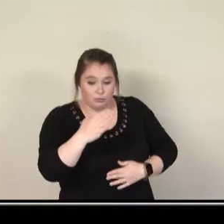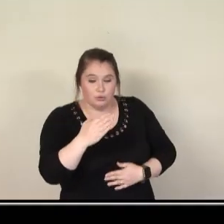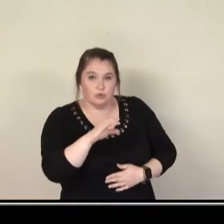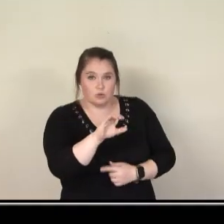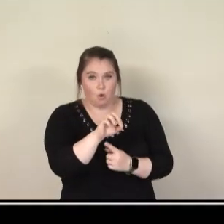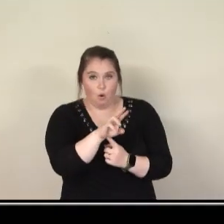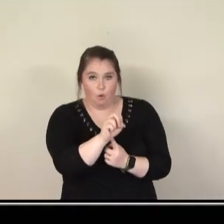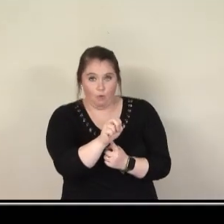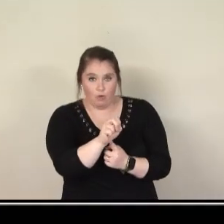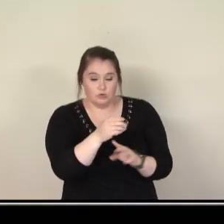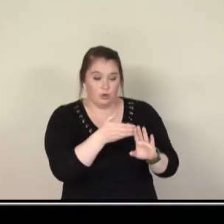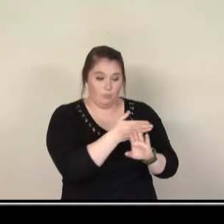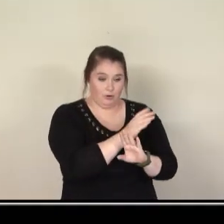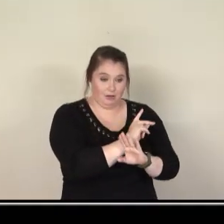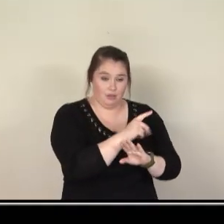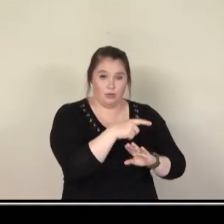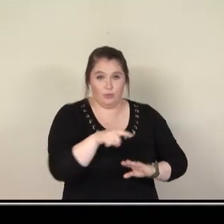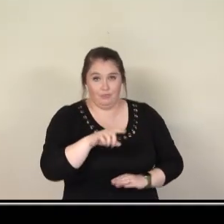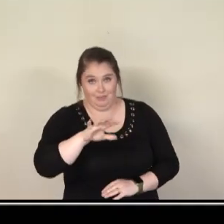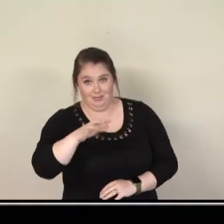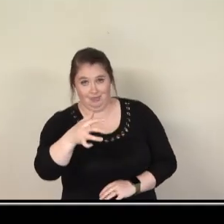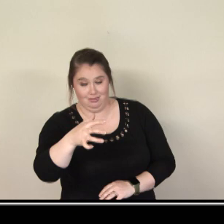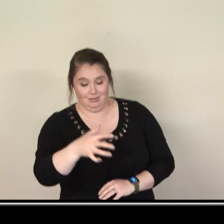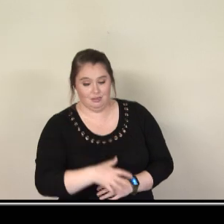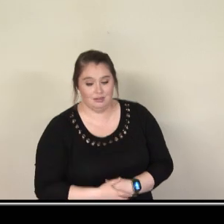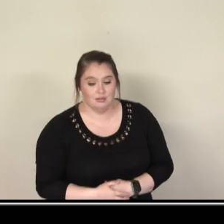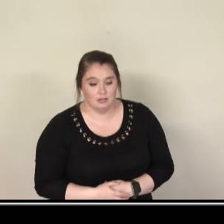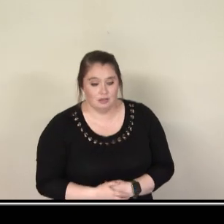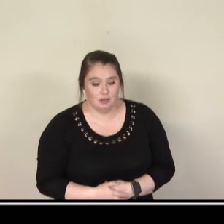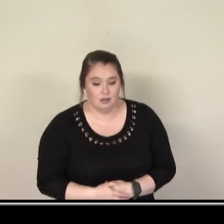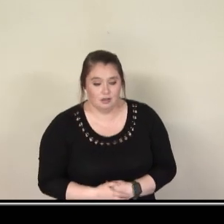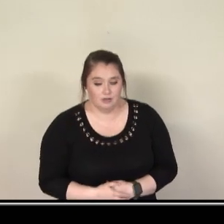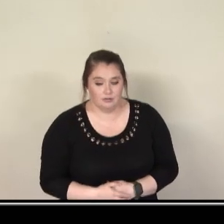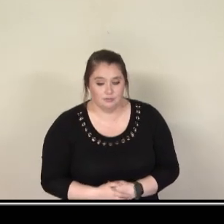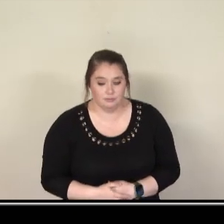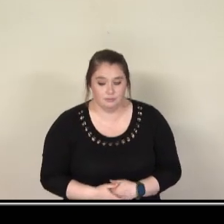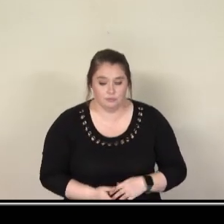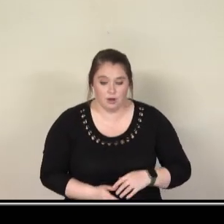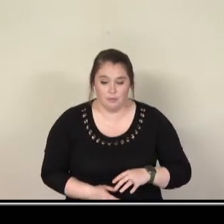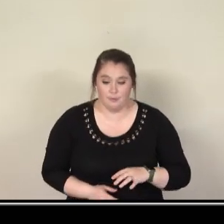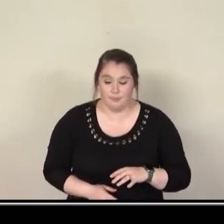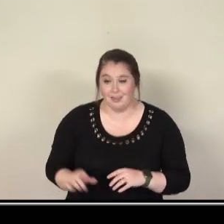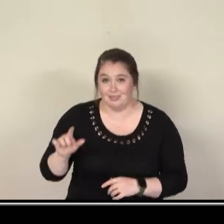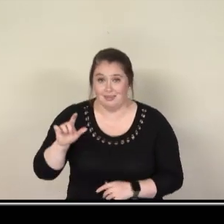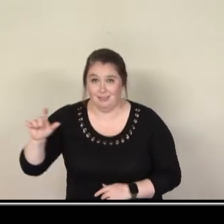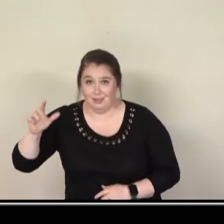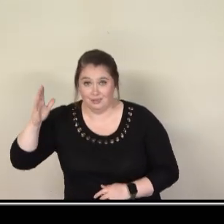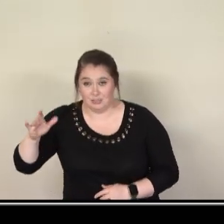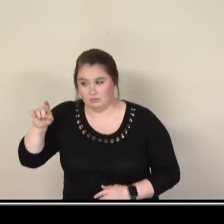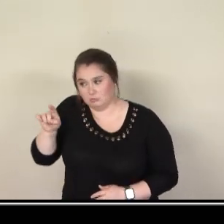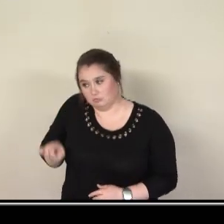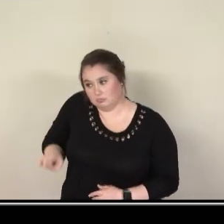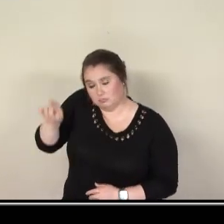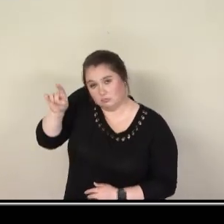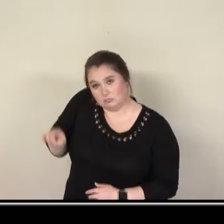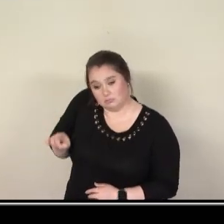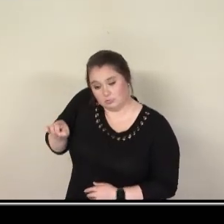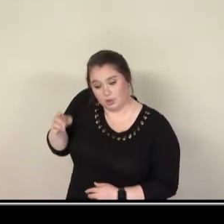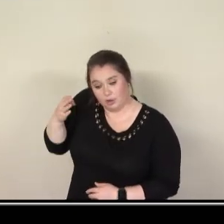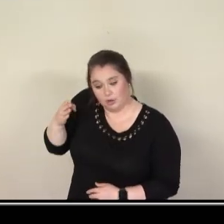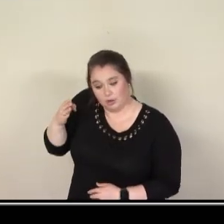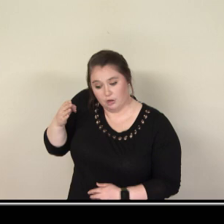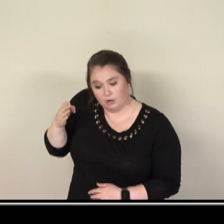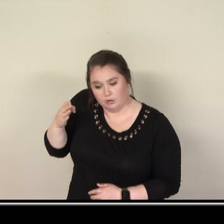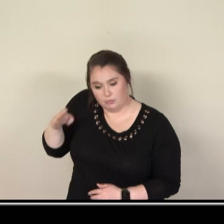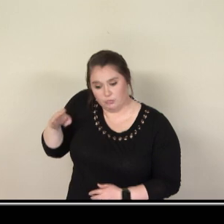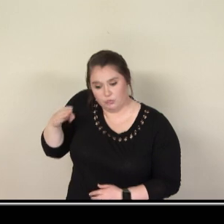curriculum, so pre-K through 5. And working from the left side of the plan, the left bar is the new addition. So